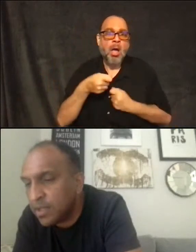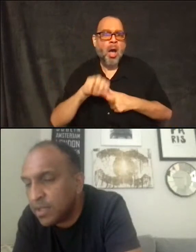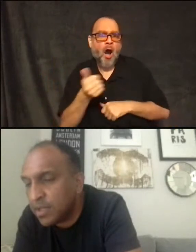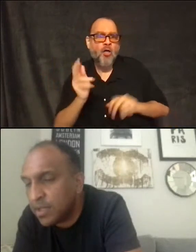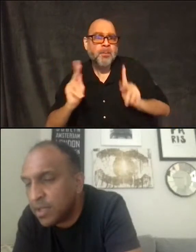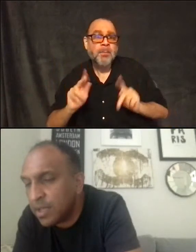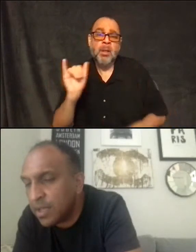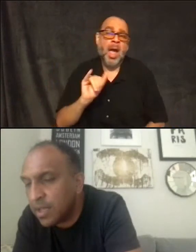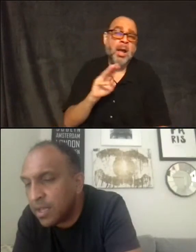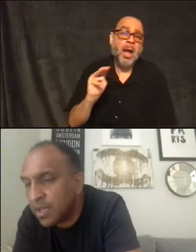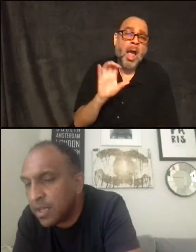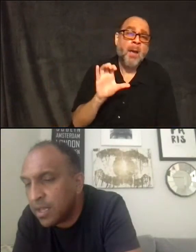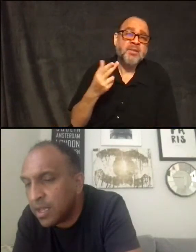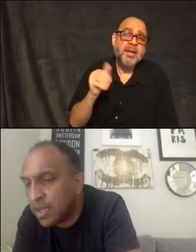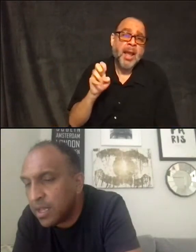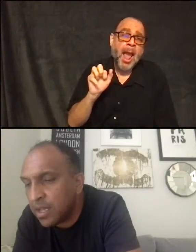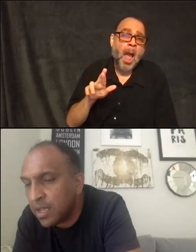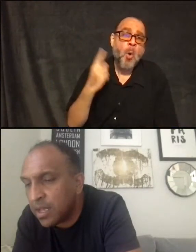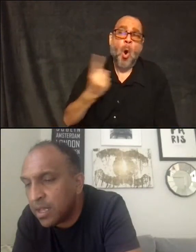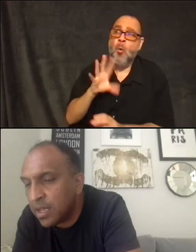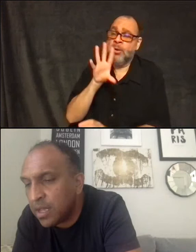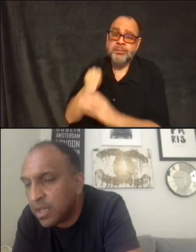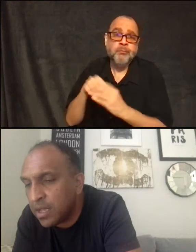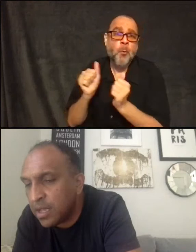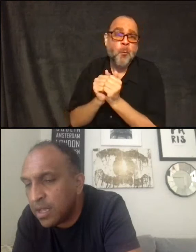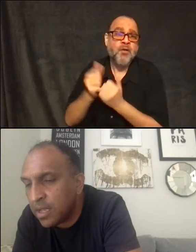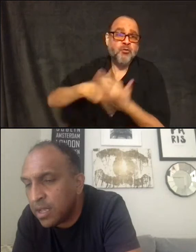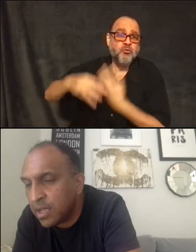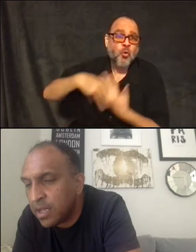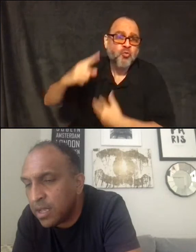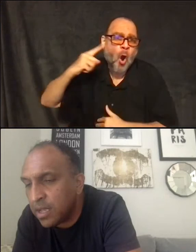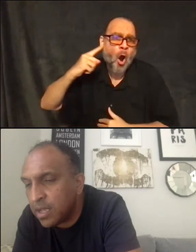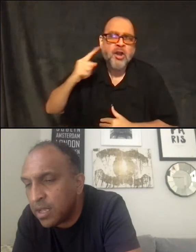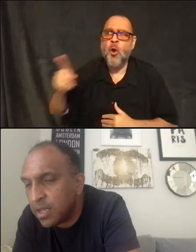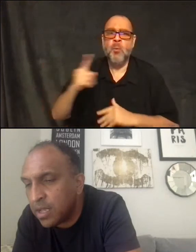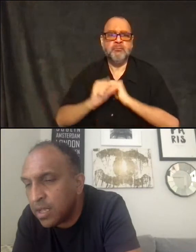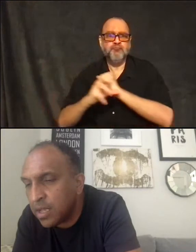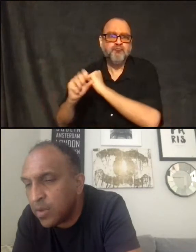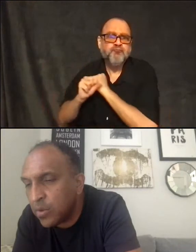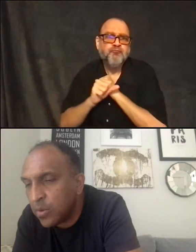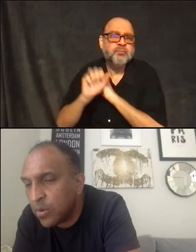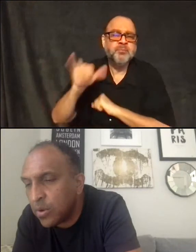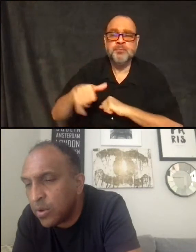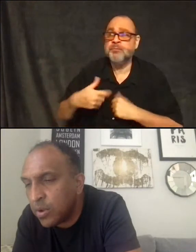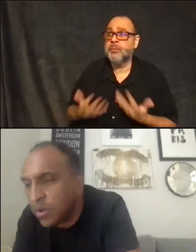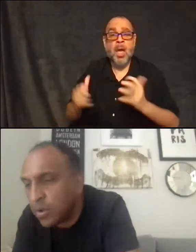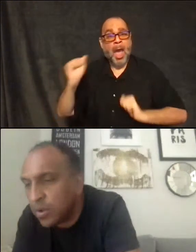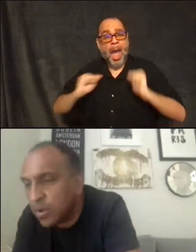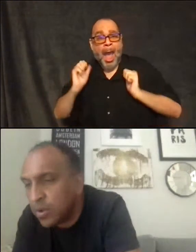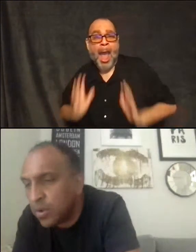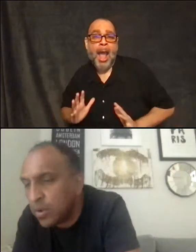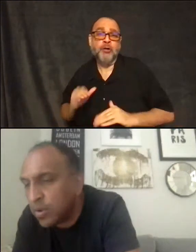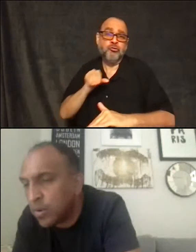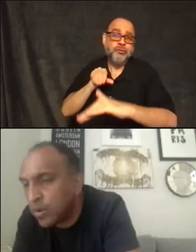is always on social audio talking and developing his brand. And there's all kind of actors that come in and out. And I